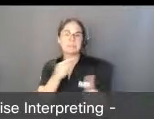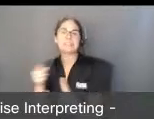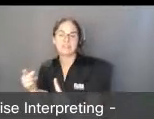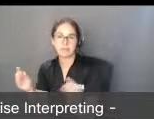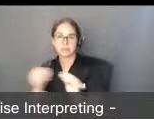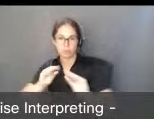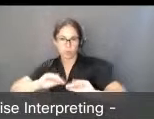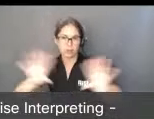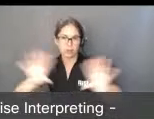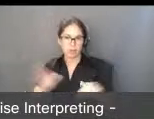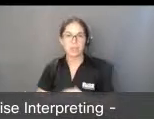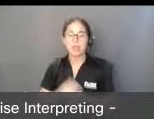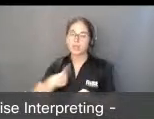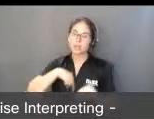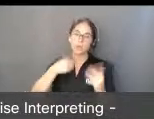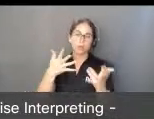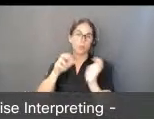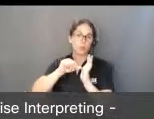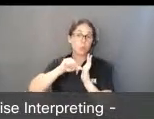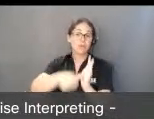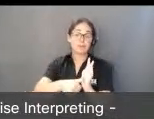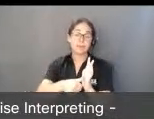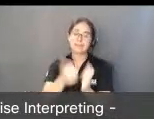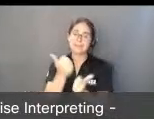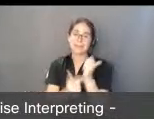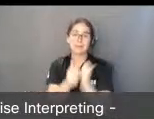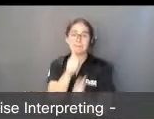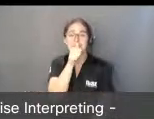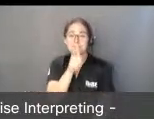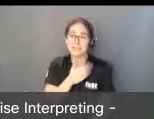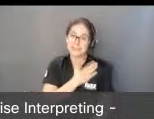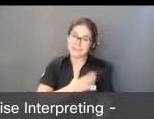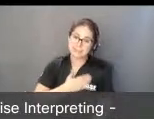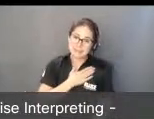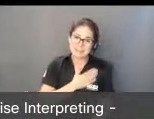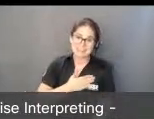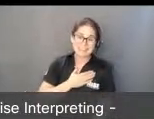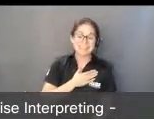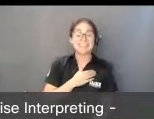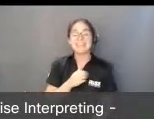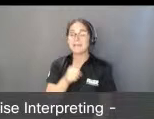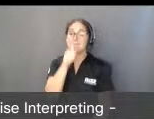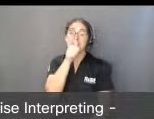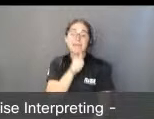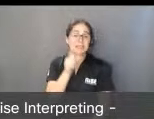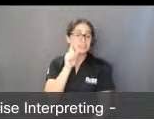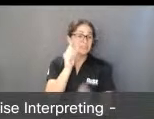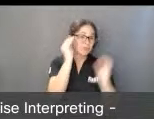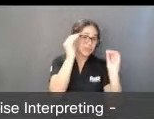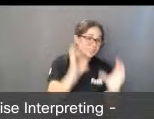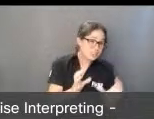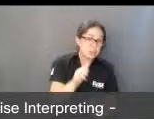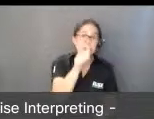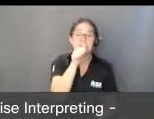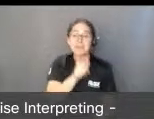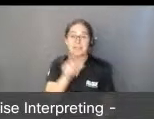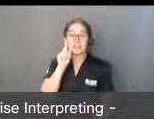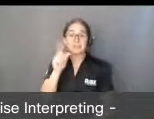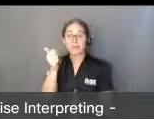like to just reiterate patience on all ends, patience for our teachers, patience for admin,